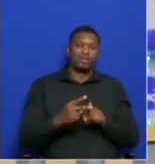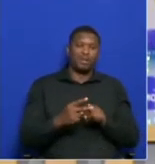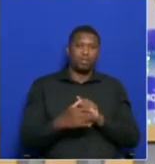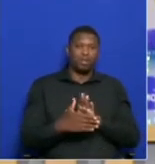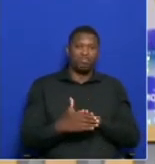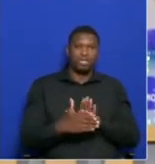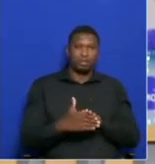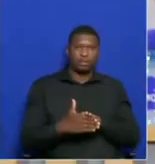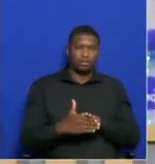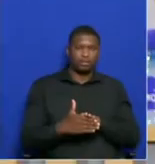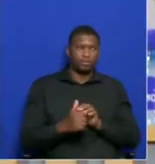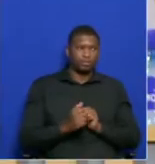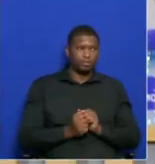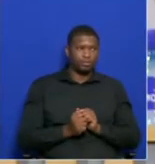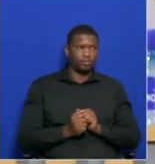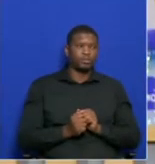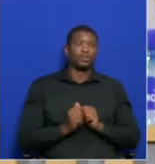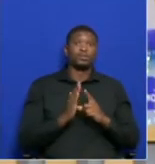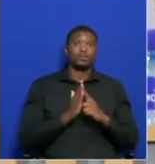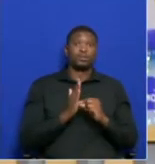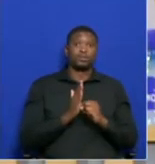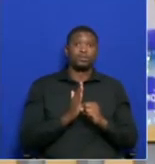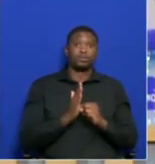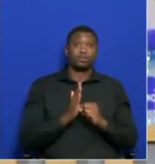On the 12th of March